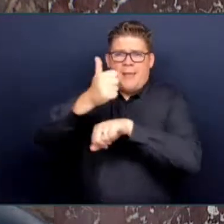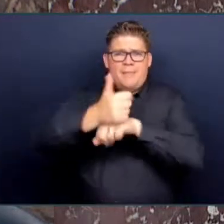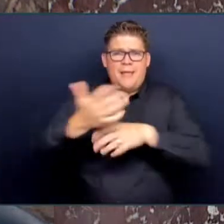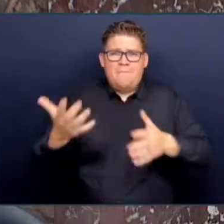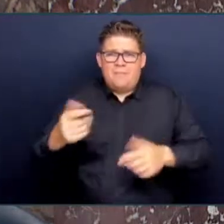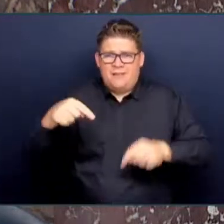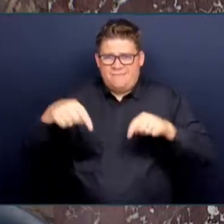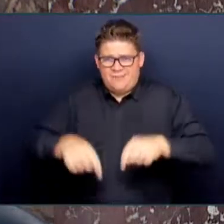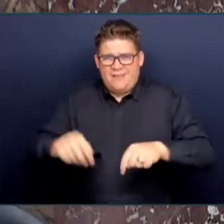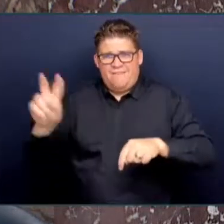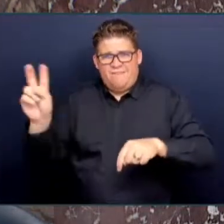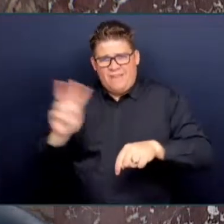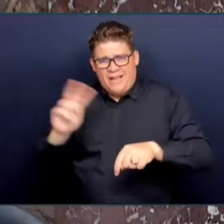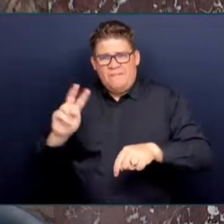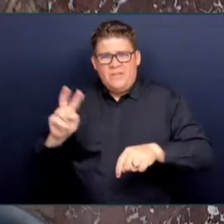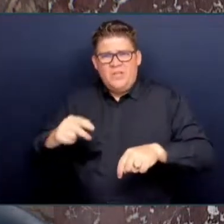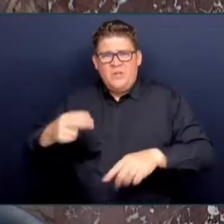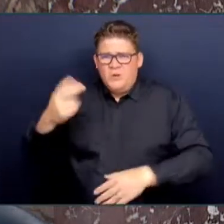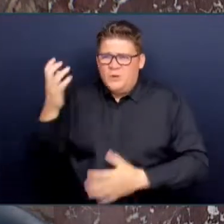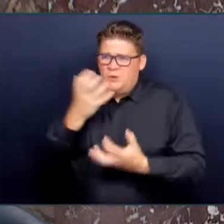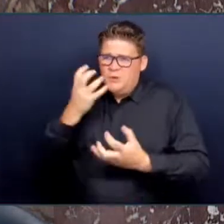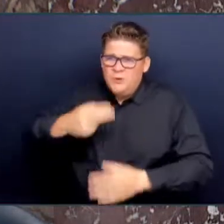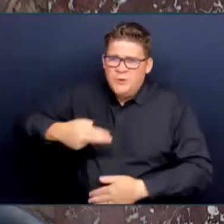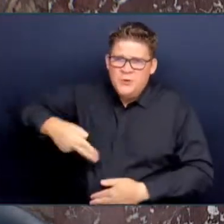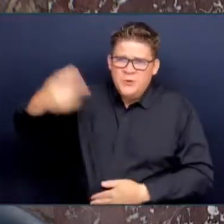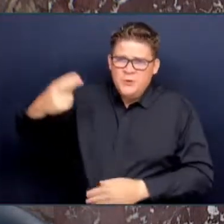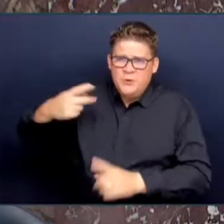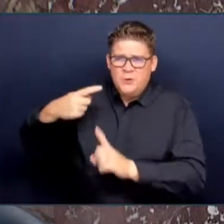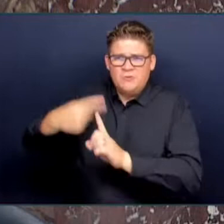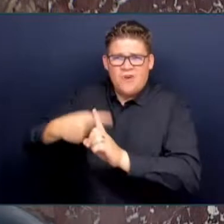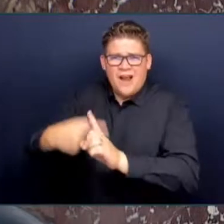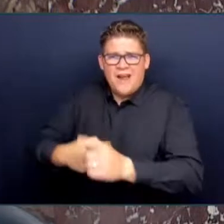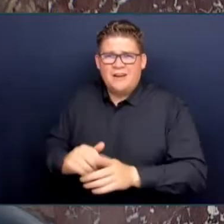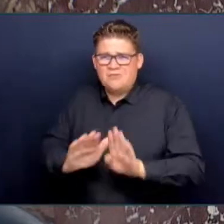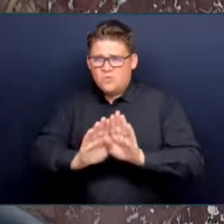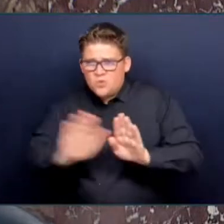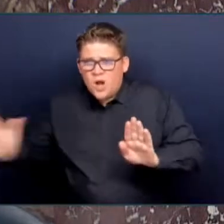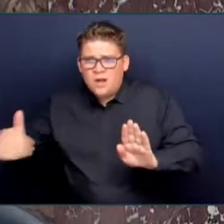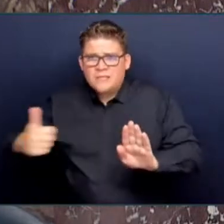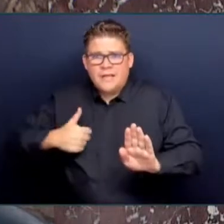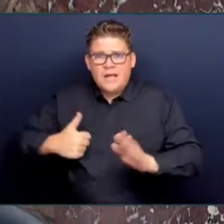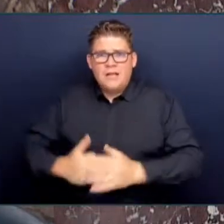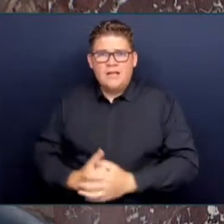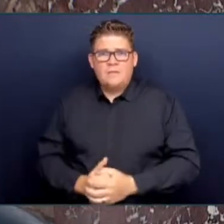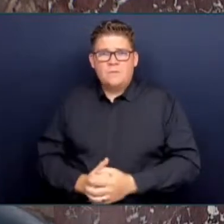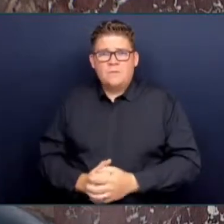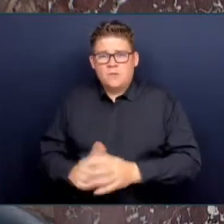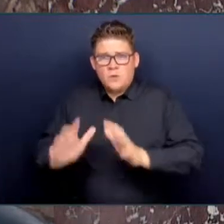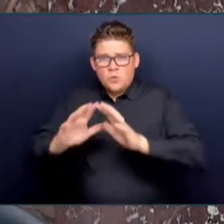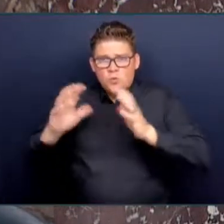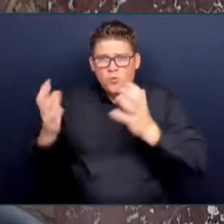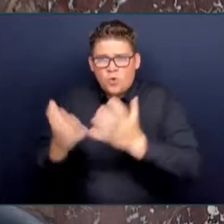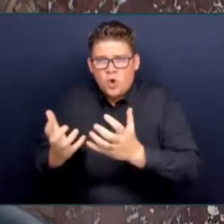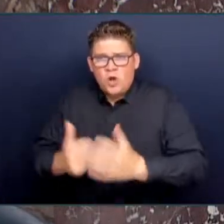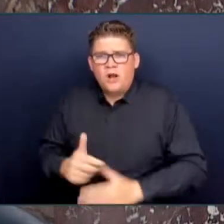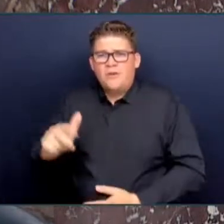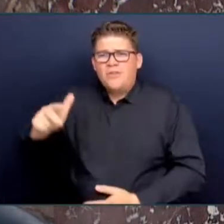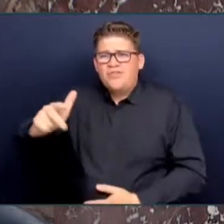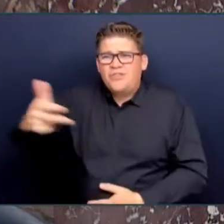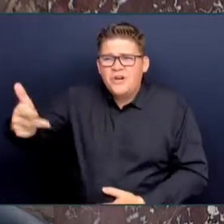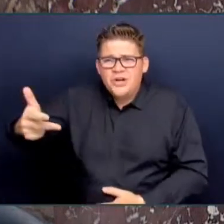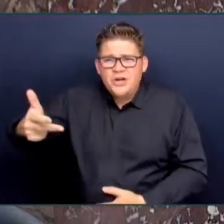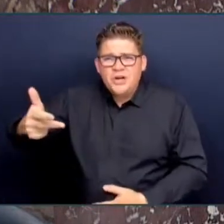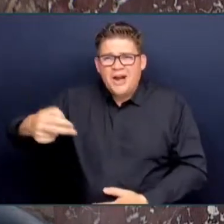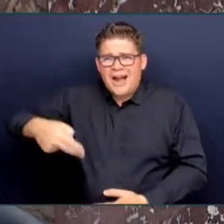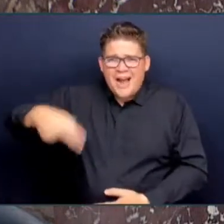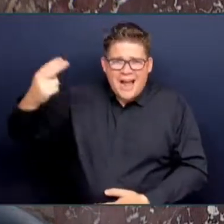Mainland, with the third highest housing prices in the planet, with all of their taxes that they love to name